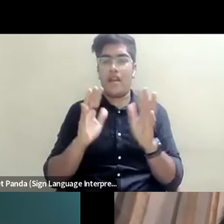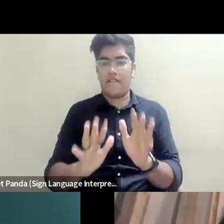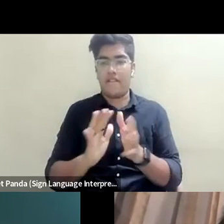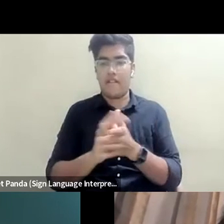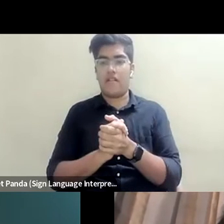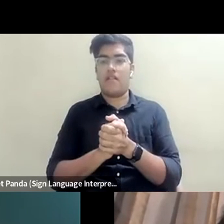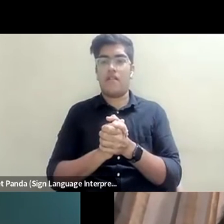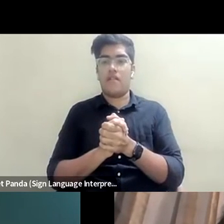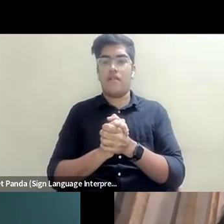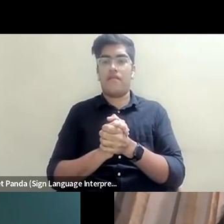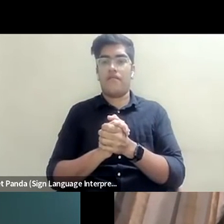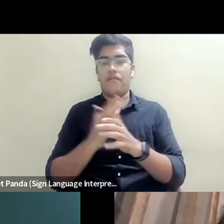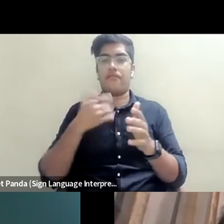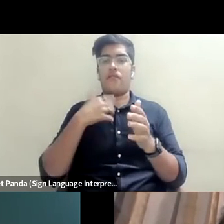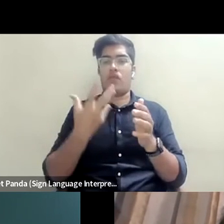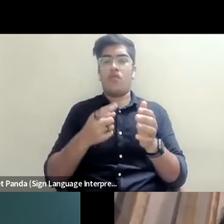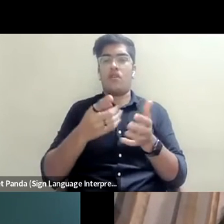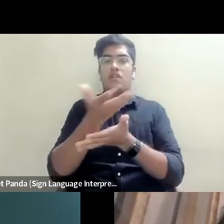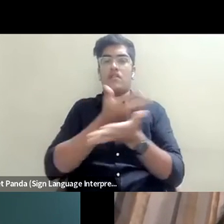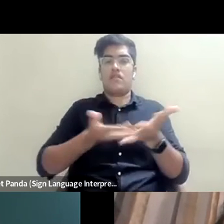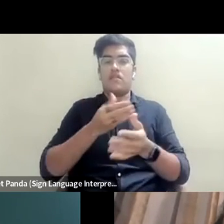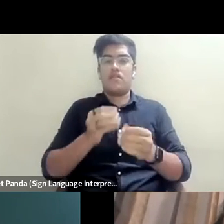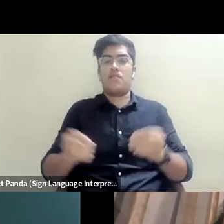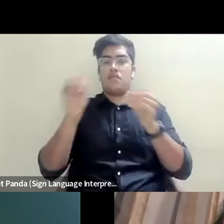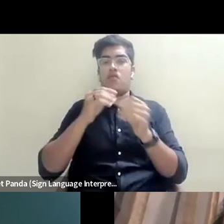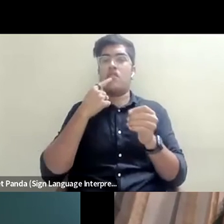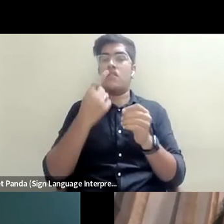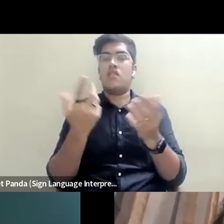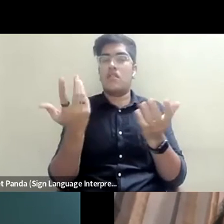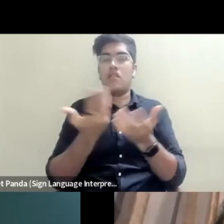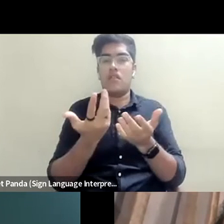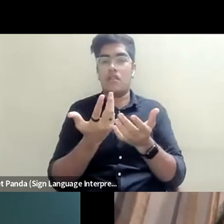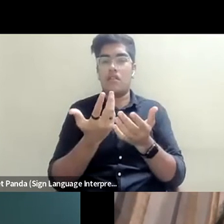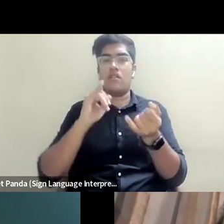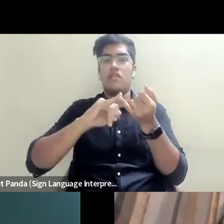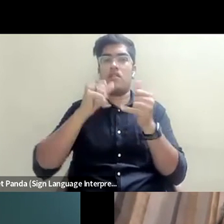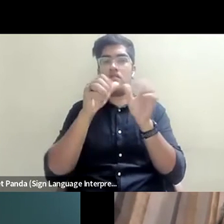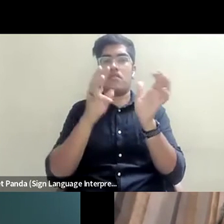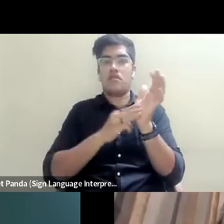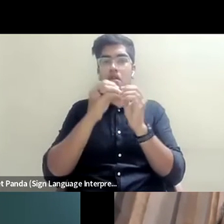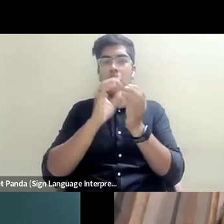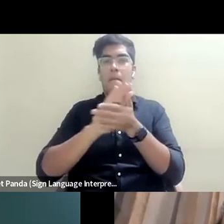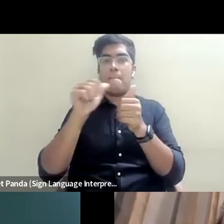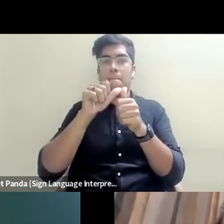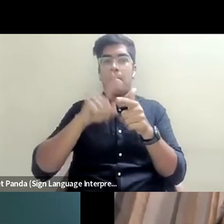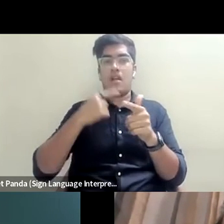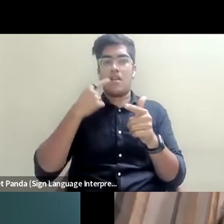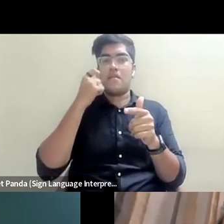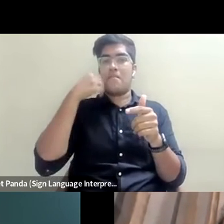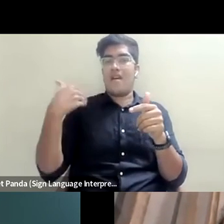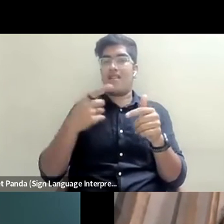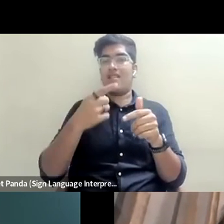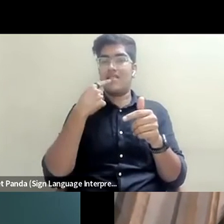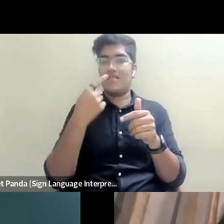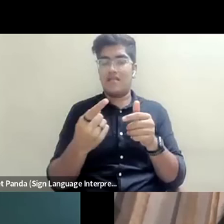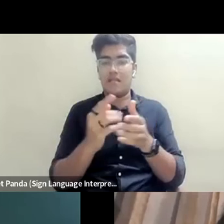And let me take that discussion forward in terms of then Sambhaji Bhai's comments when he tried